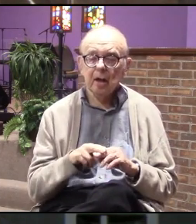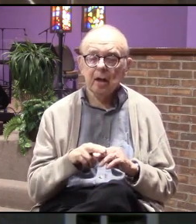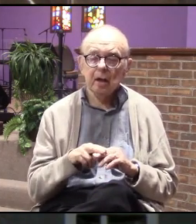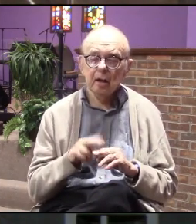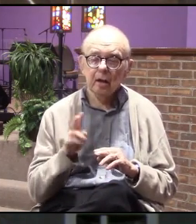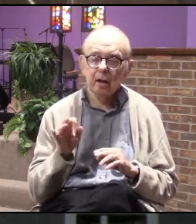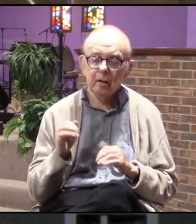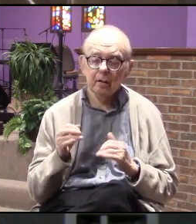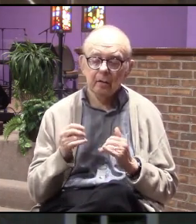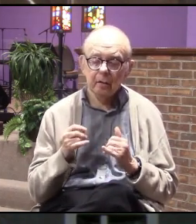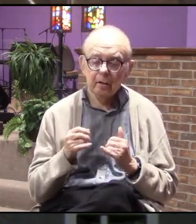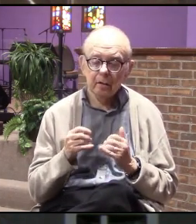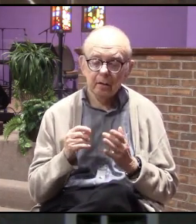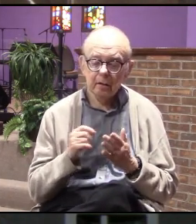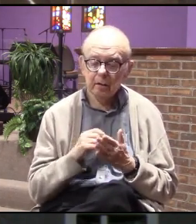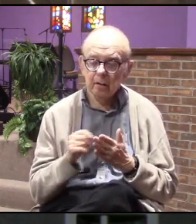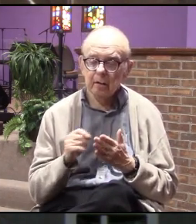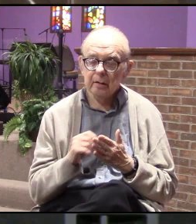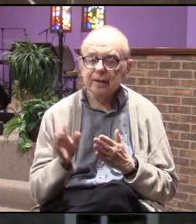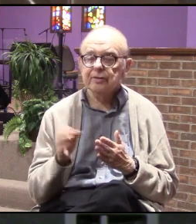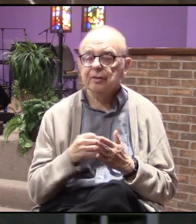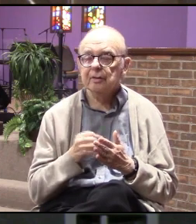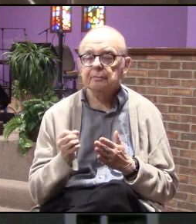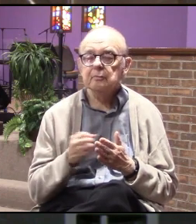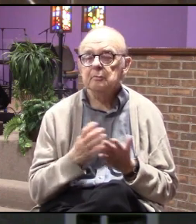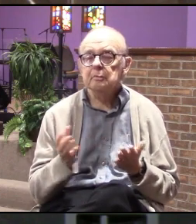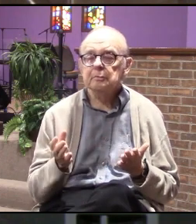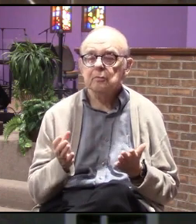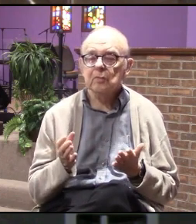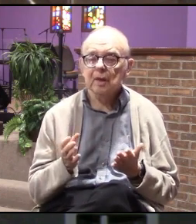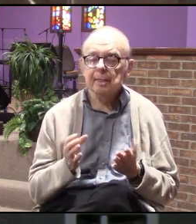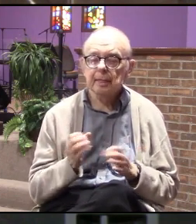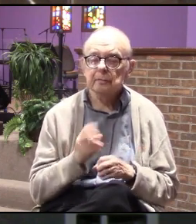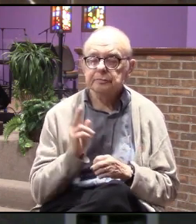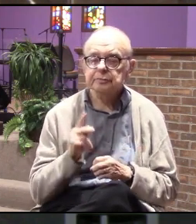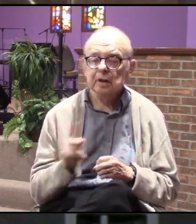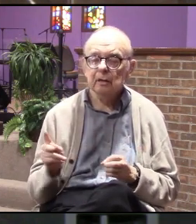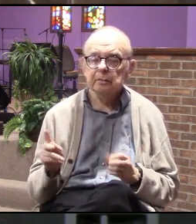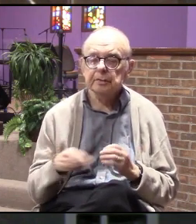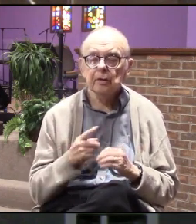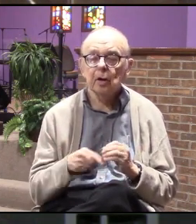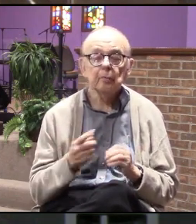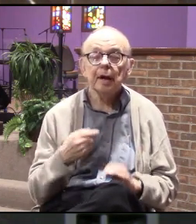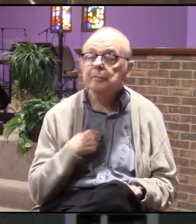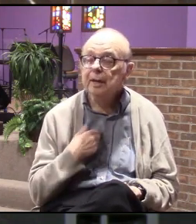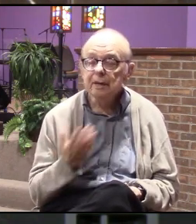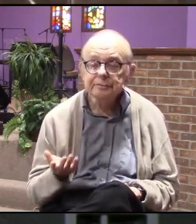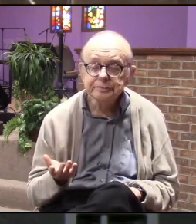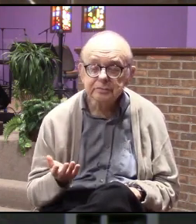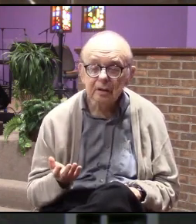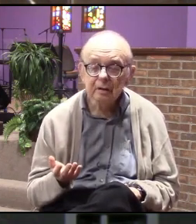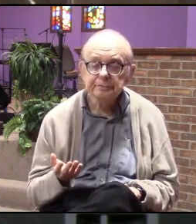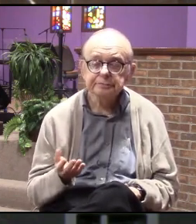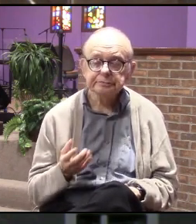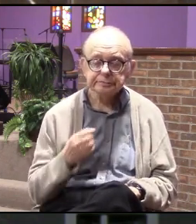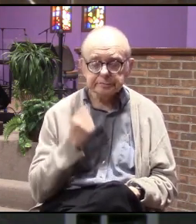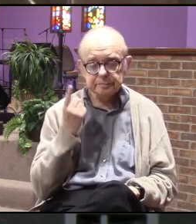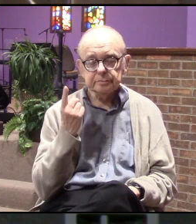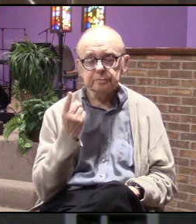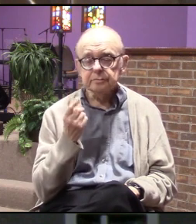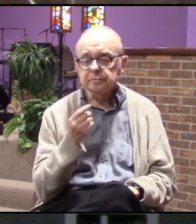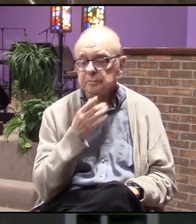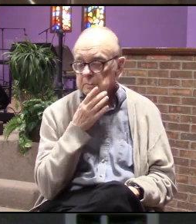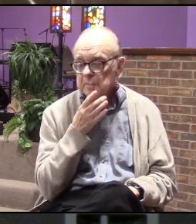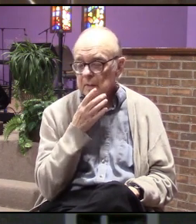in this song that she's singing and that she's making up, and it's all about me. And I realized